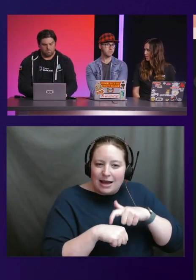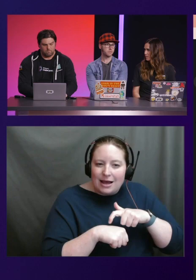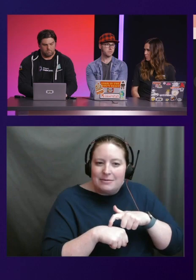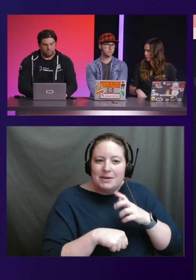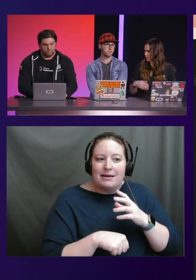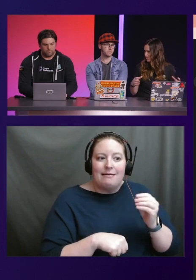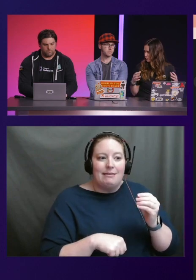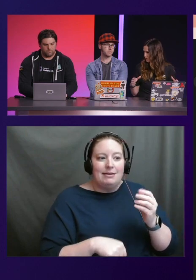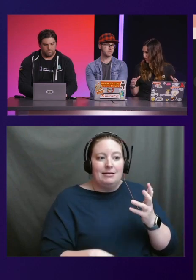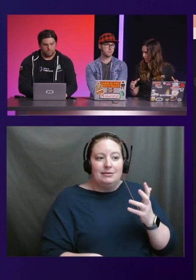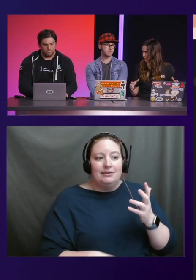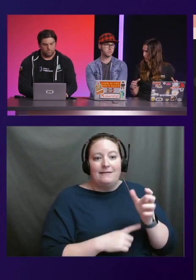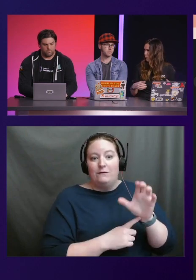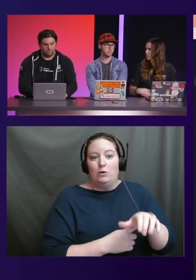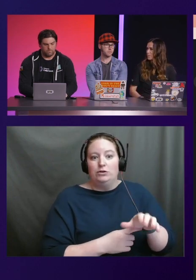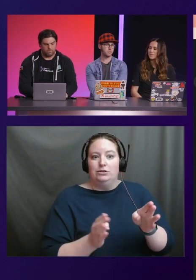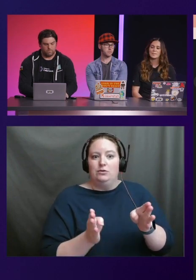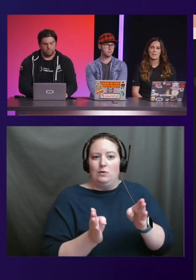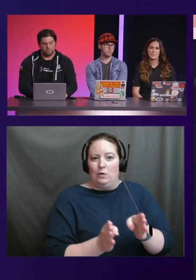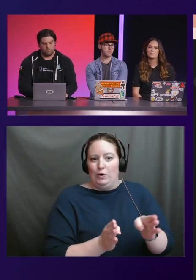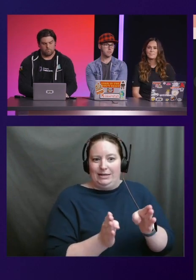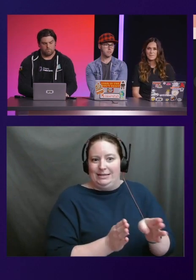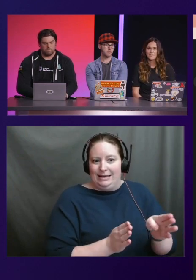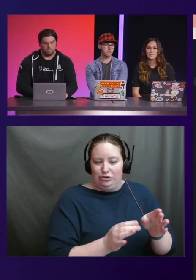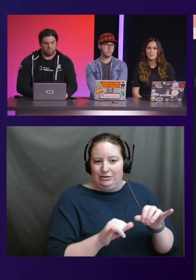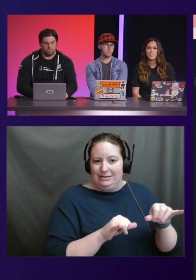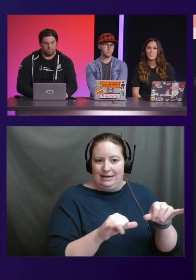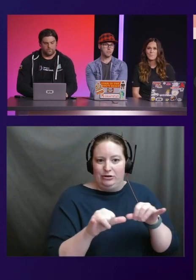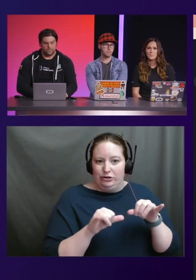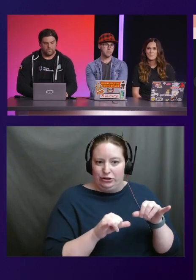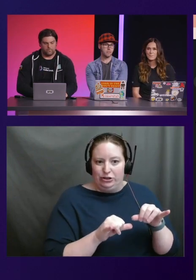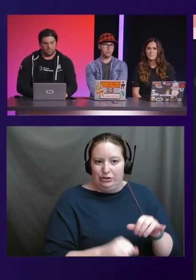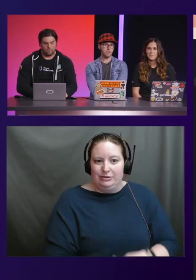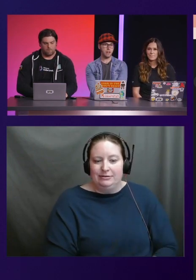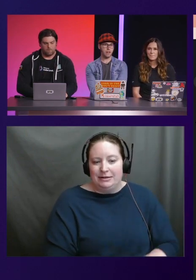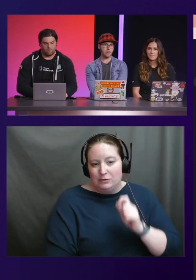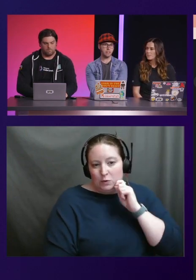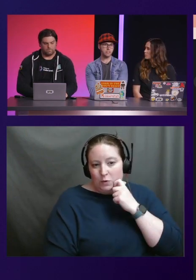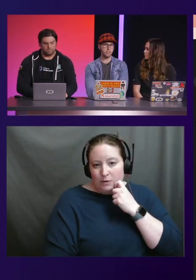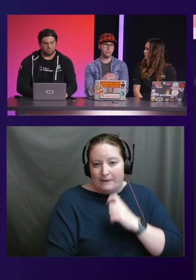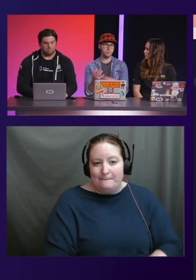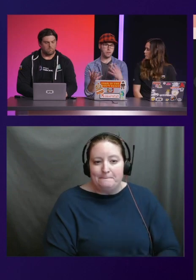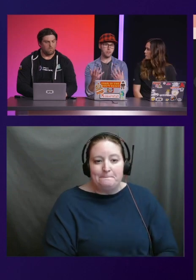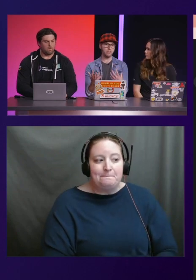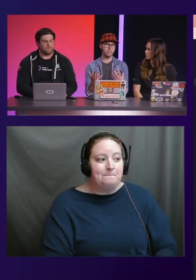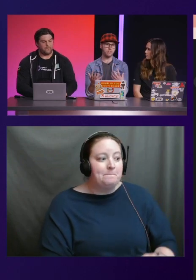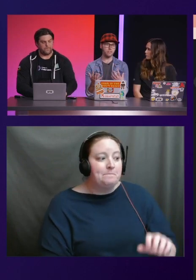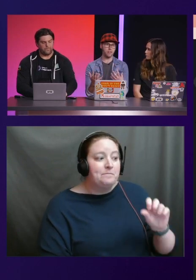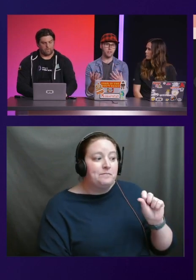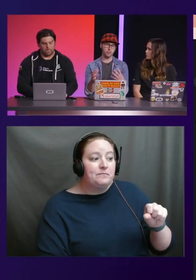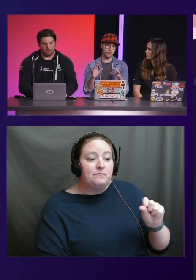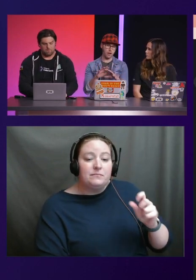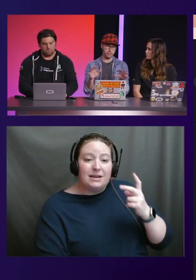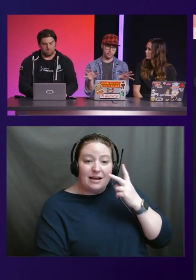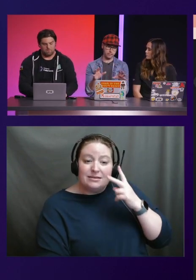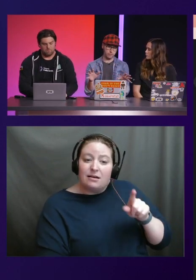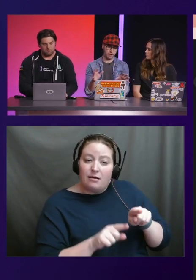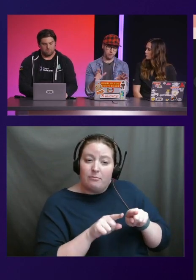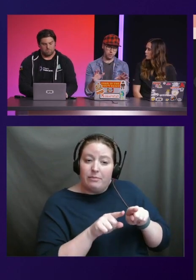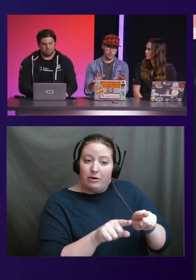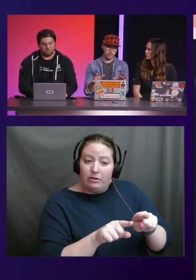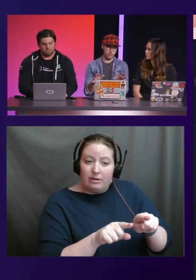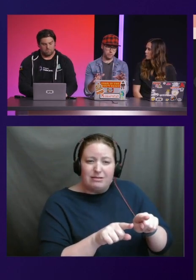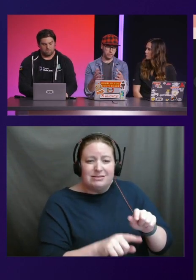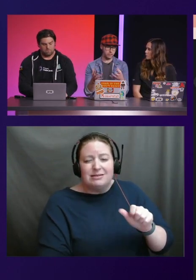enforce organizational standards that you want to be. Yep. This is really cool. Yeah, I kind of saw parallels. They're not in any